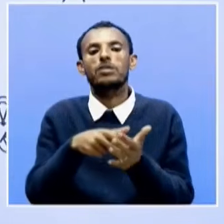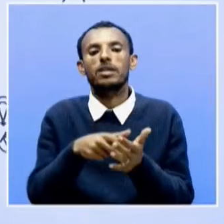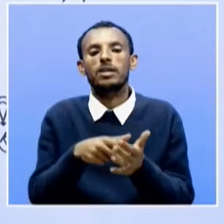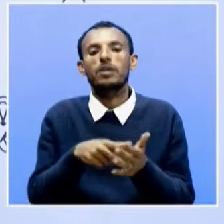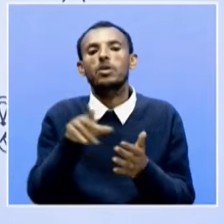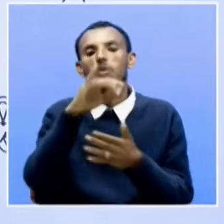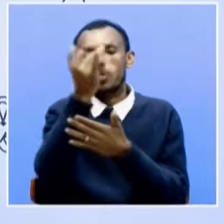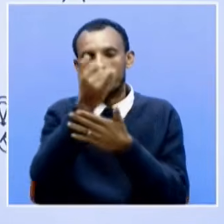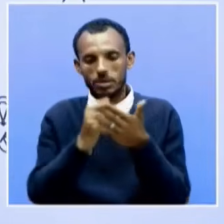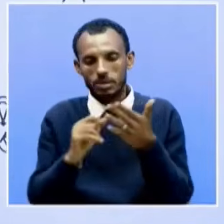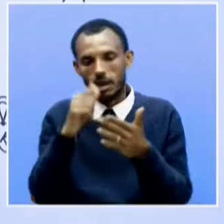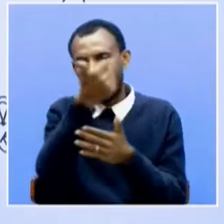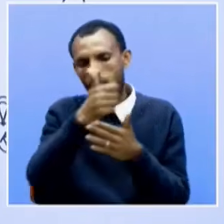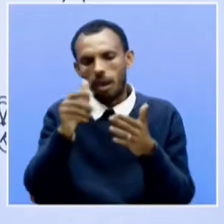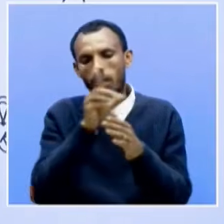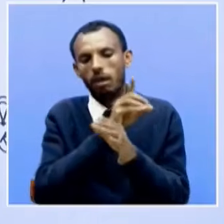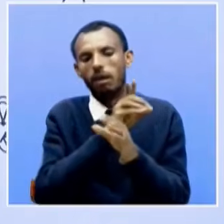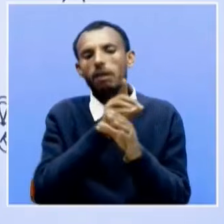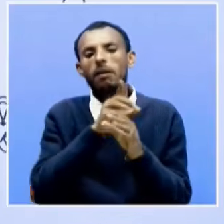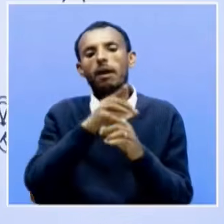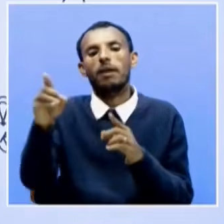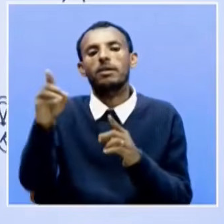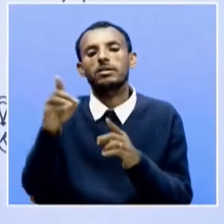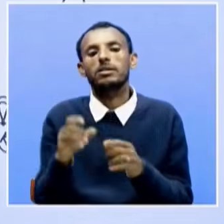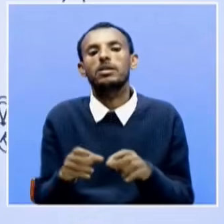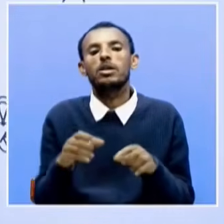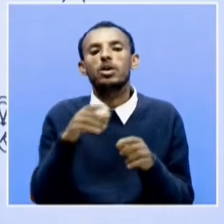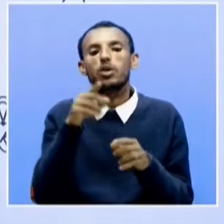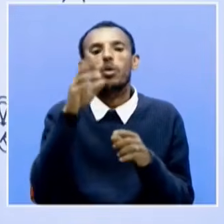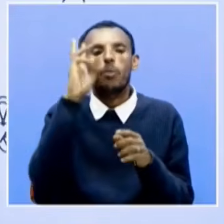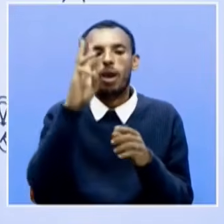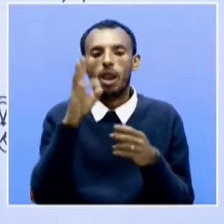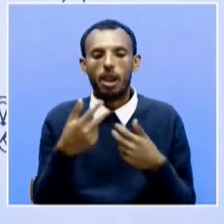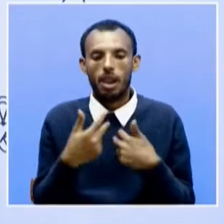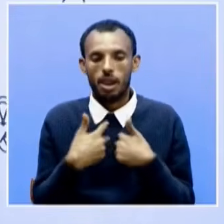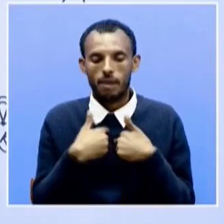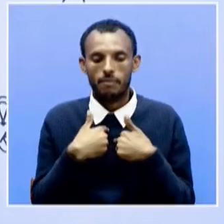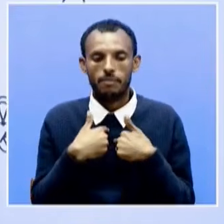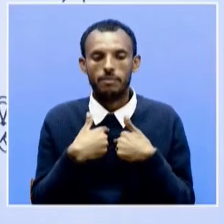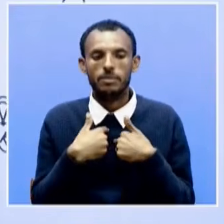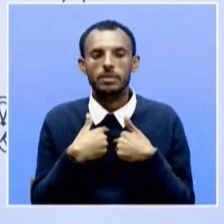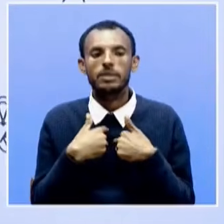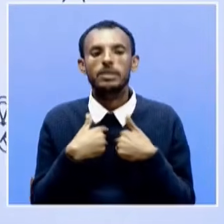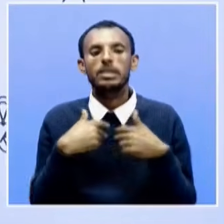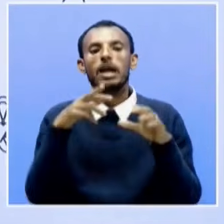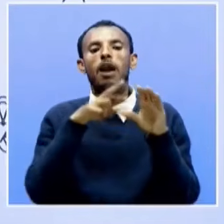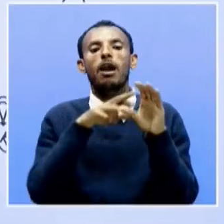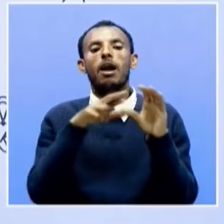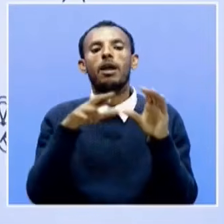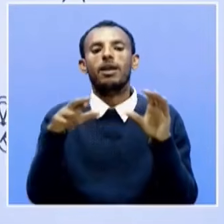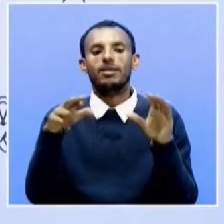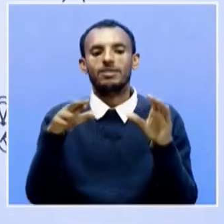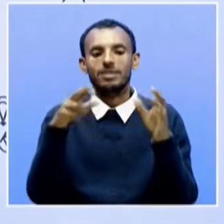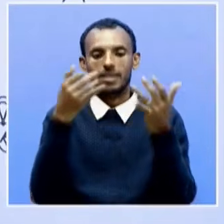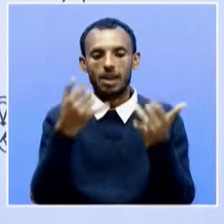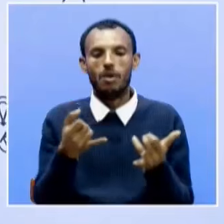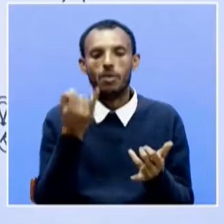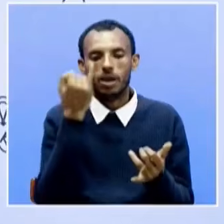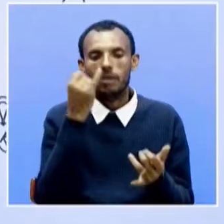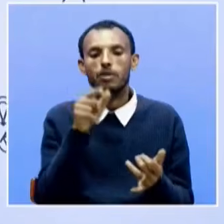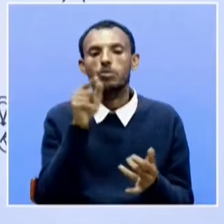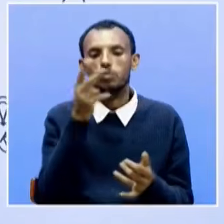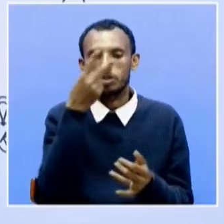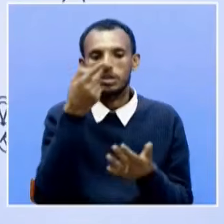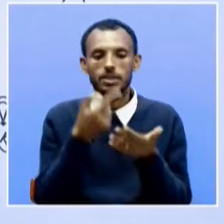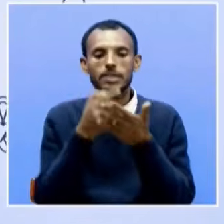in any direction. So you will have the radius. Now, if you see this